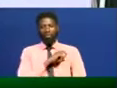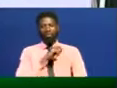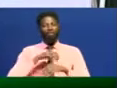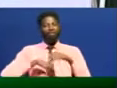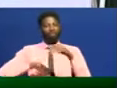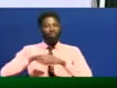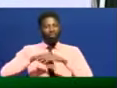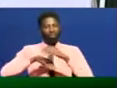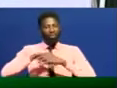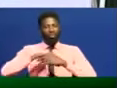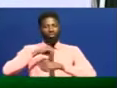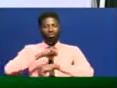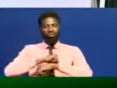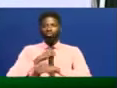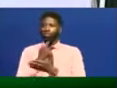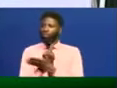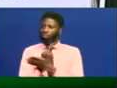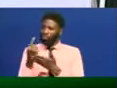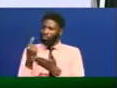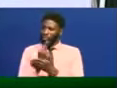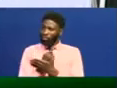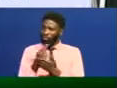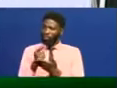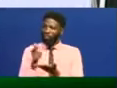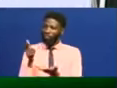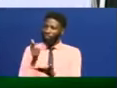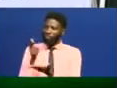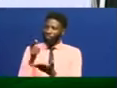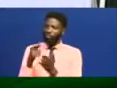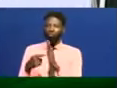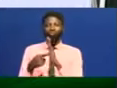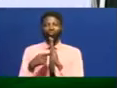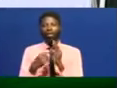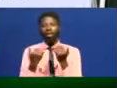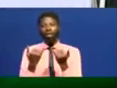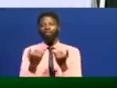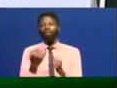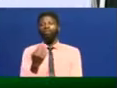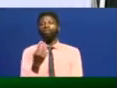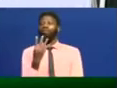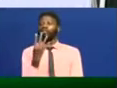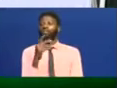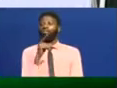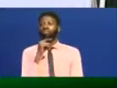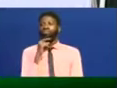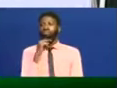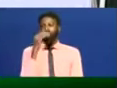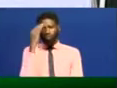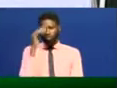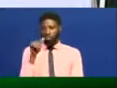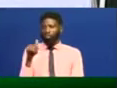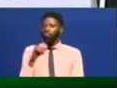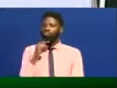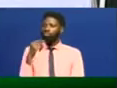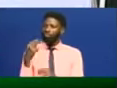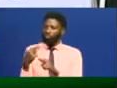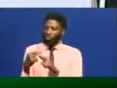week, I get clips. There are now actually four boys there because another boy